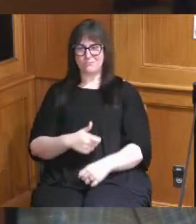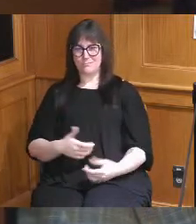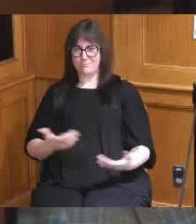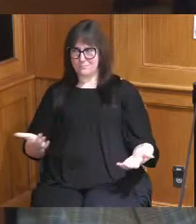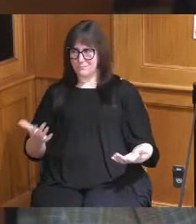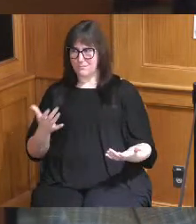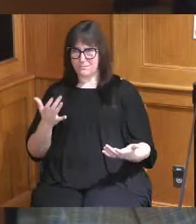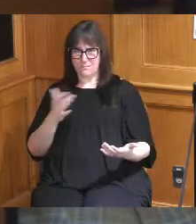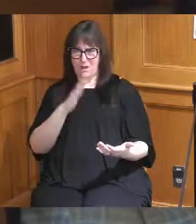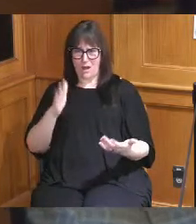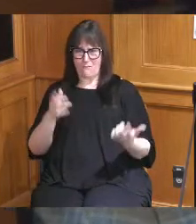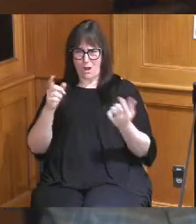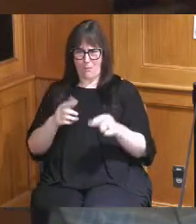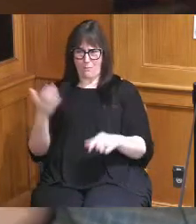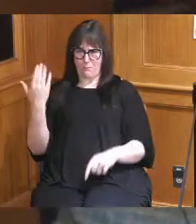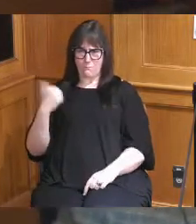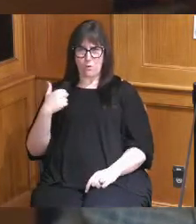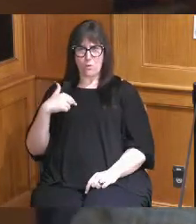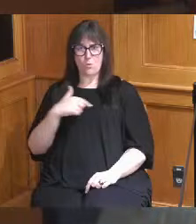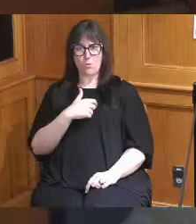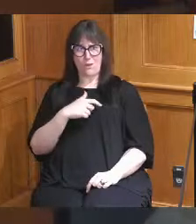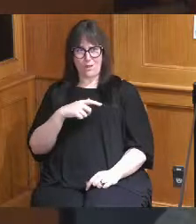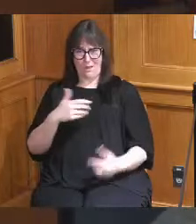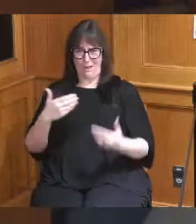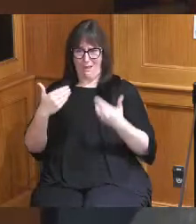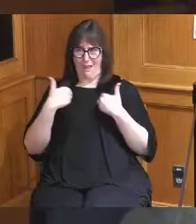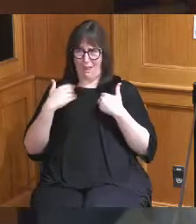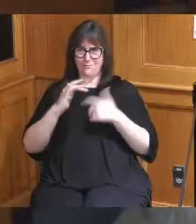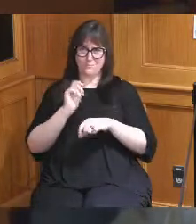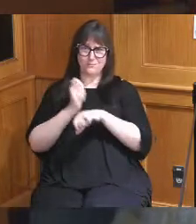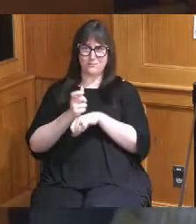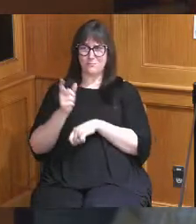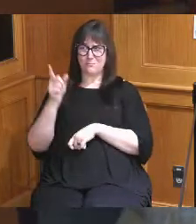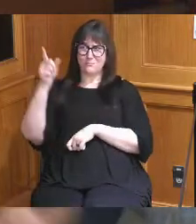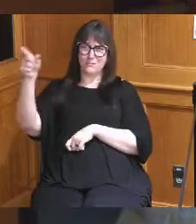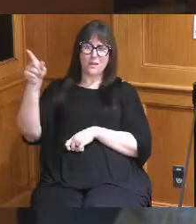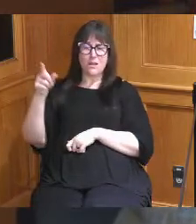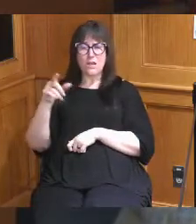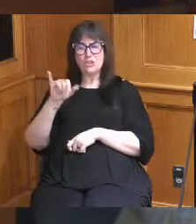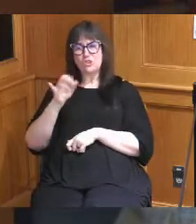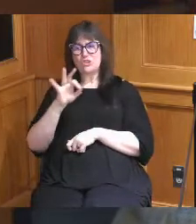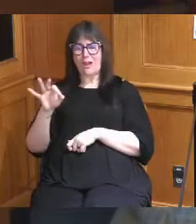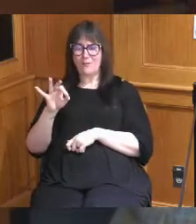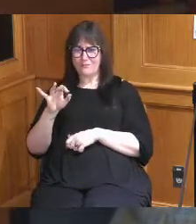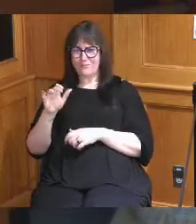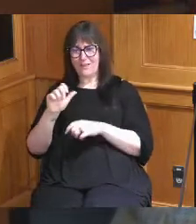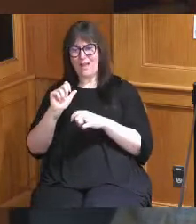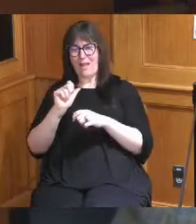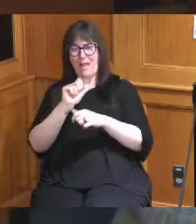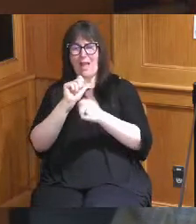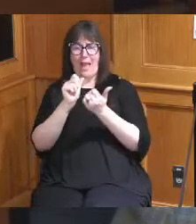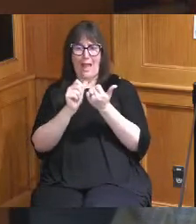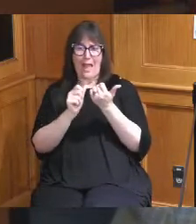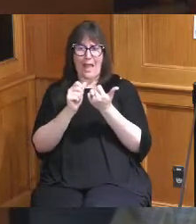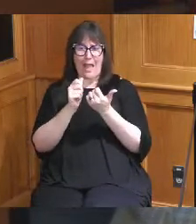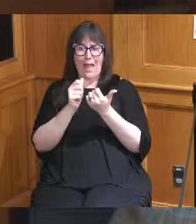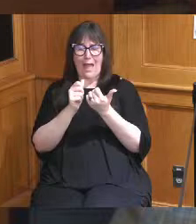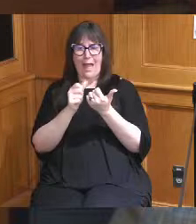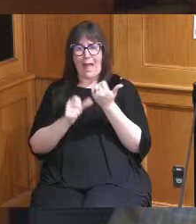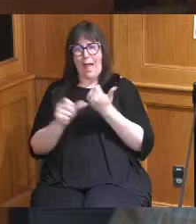building before. And we had it down the hall, and you and Jeff, our administration, to say we're